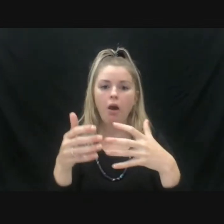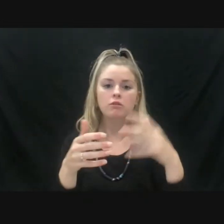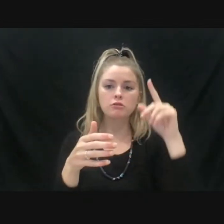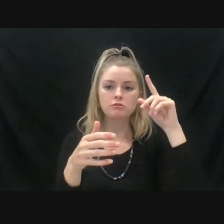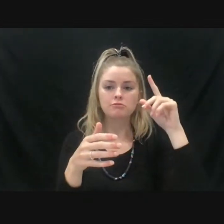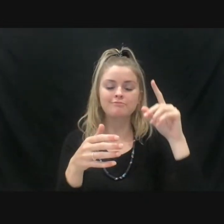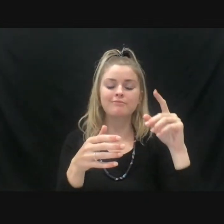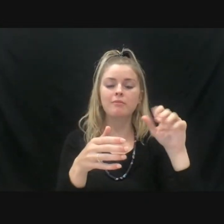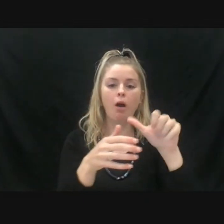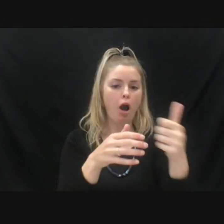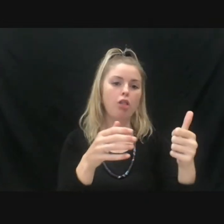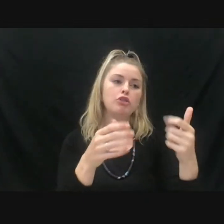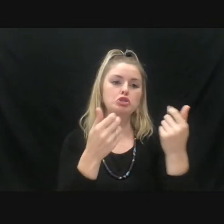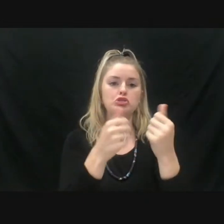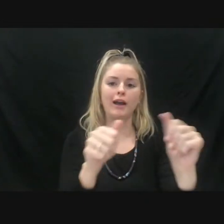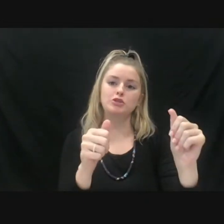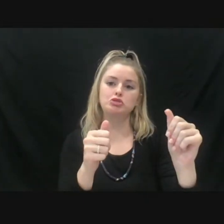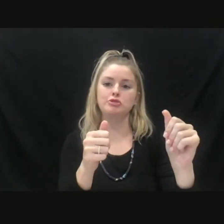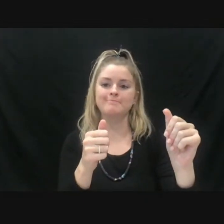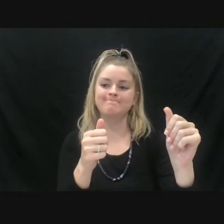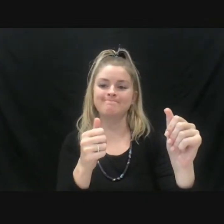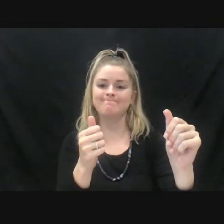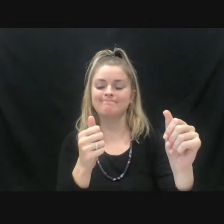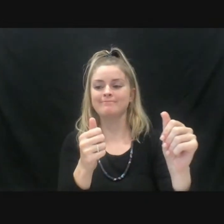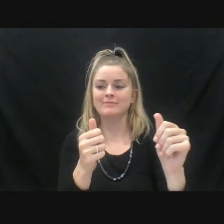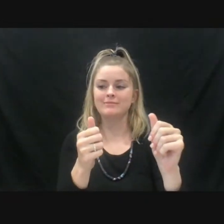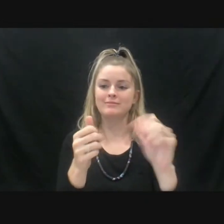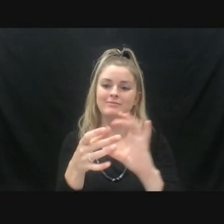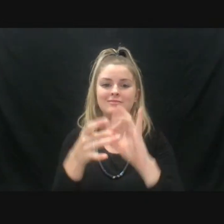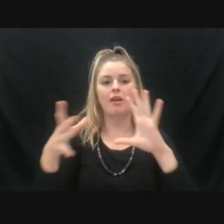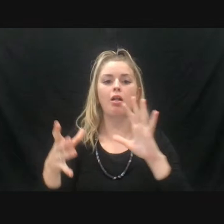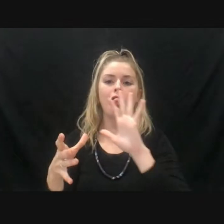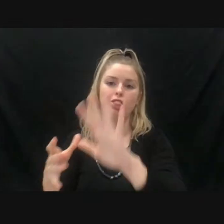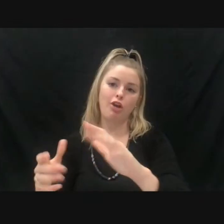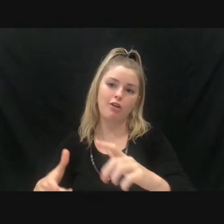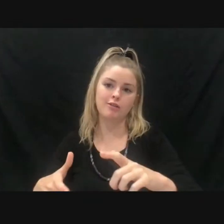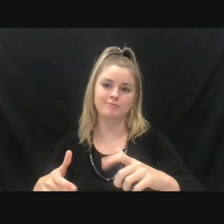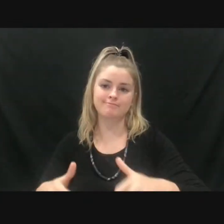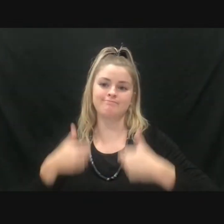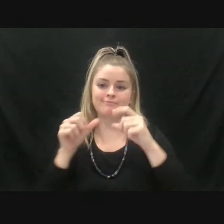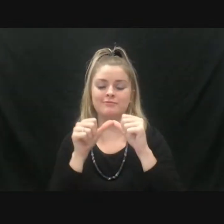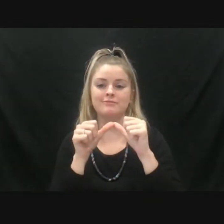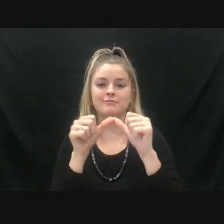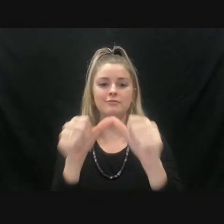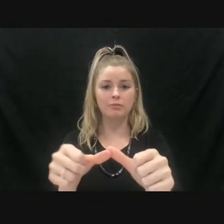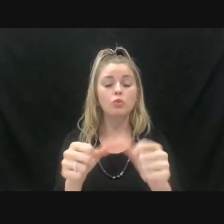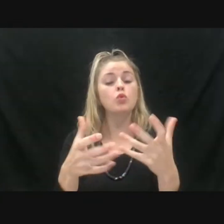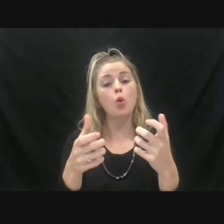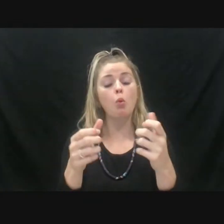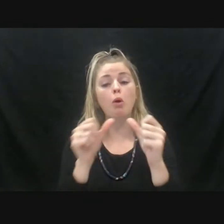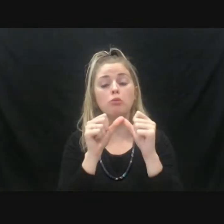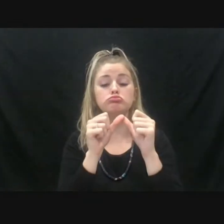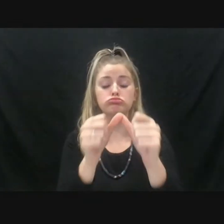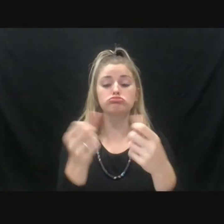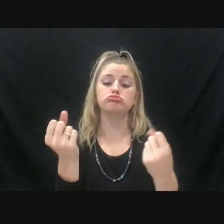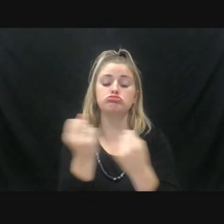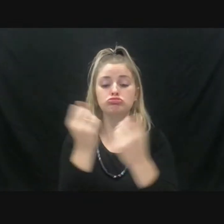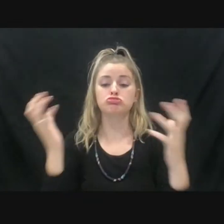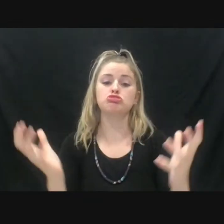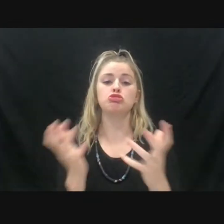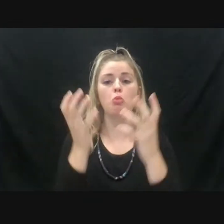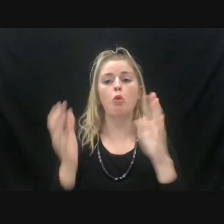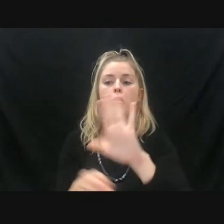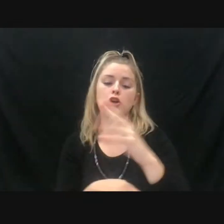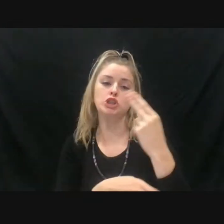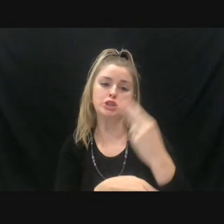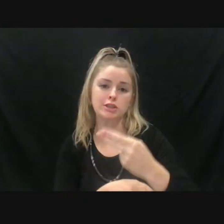existence. Now, we are here today to welcome new attempts to revive the history and culture of Maryland Indians so